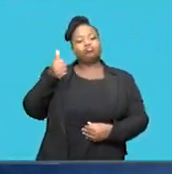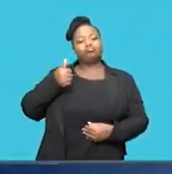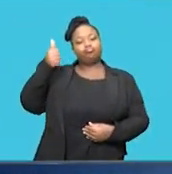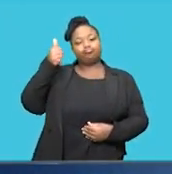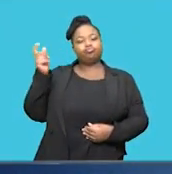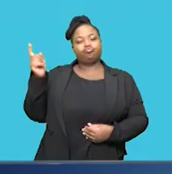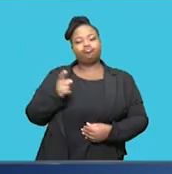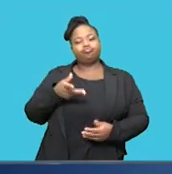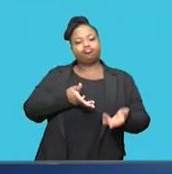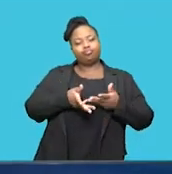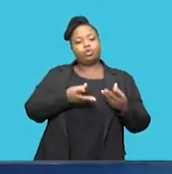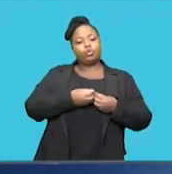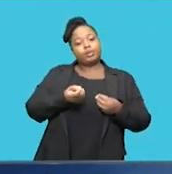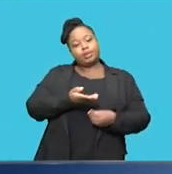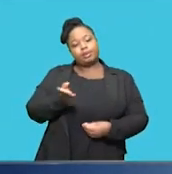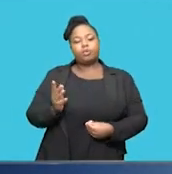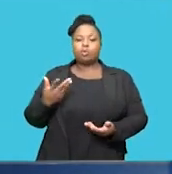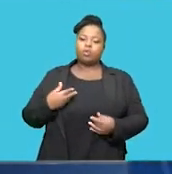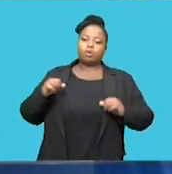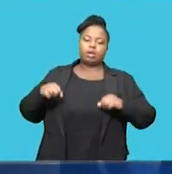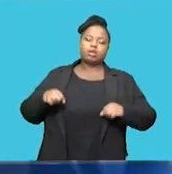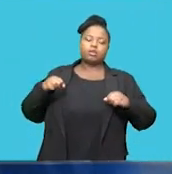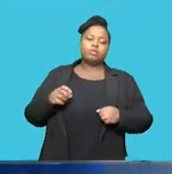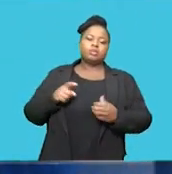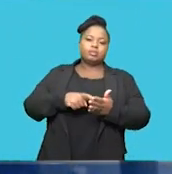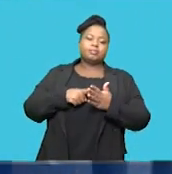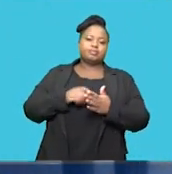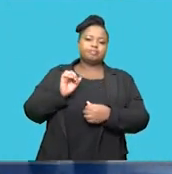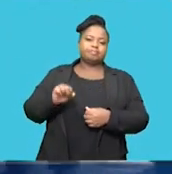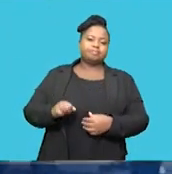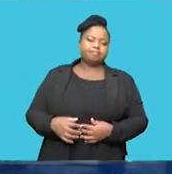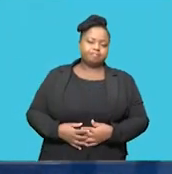zize kuthethisana nabo kwaye zivumelane nezinyanzeliso zabo.